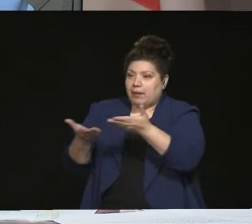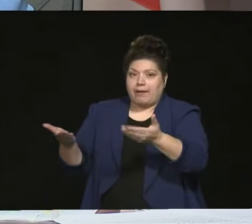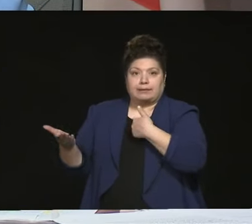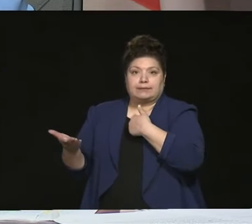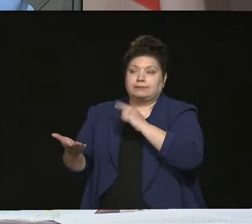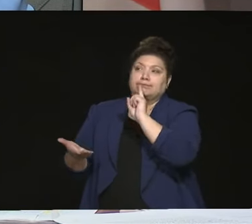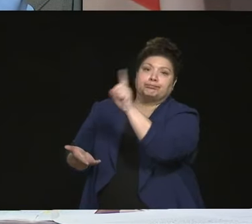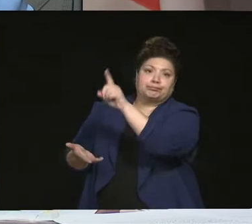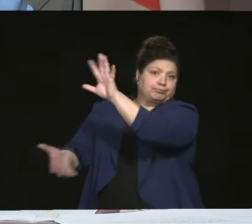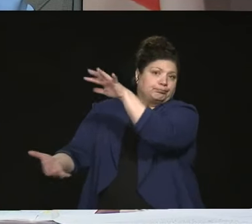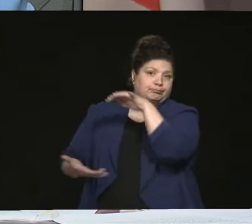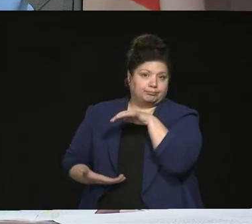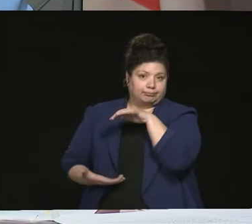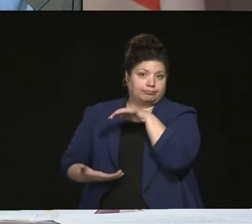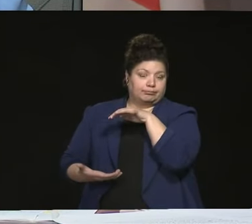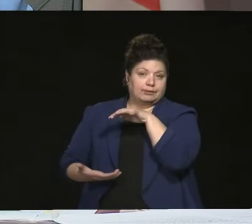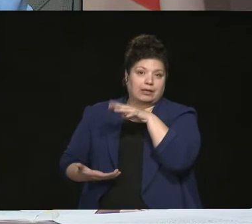by those